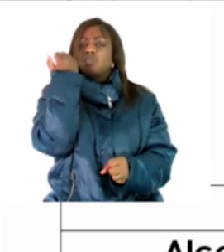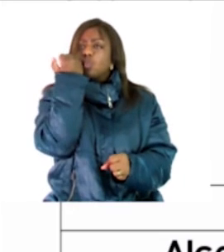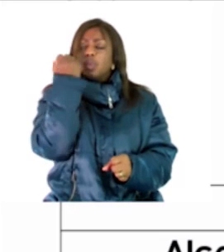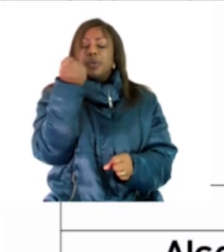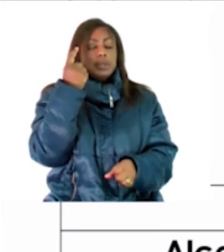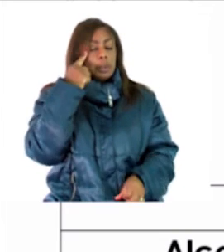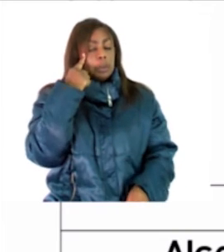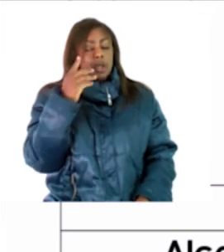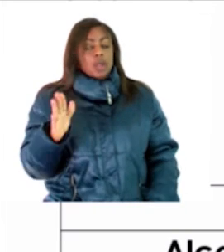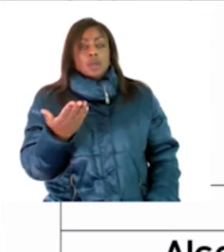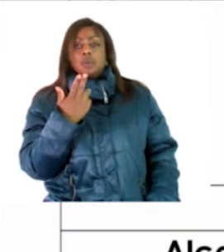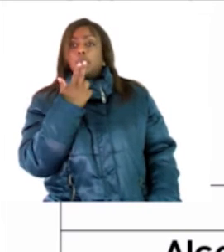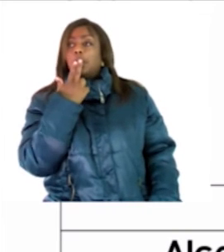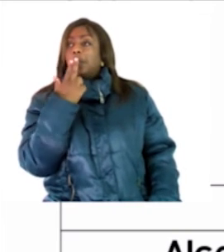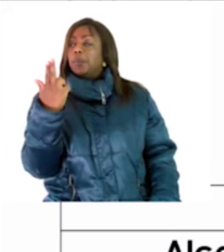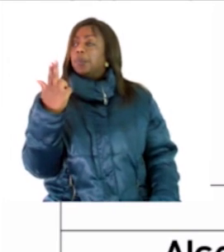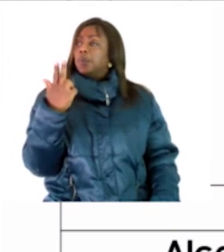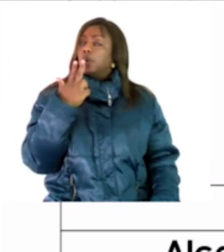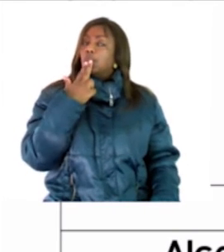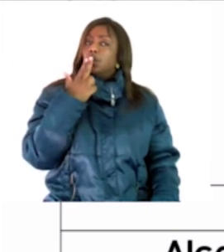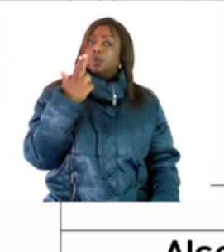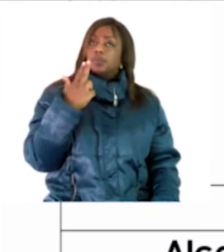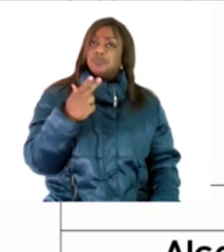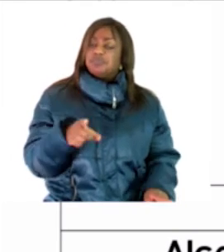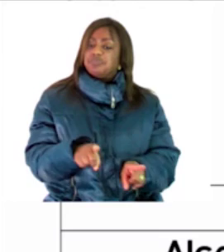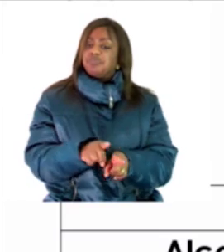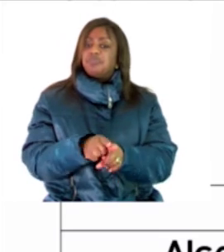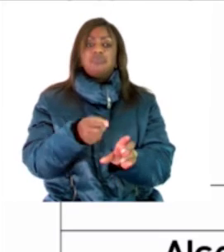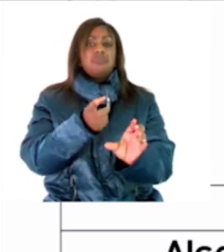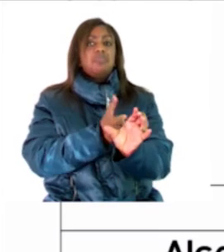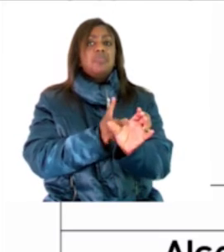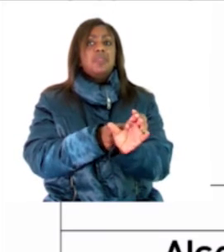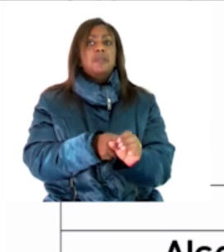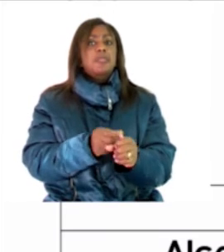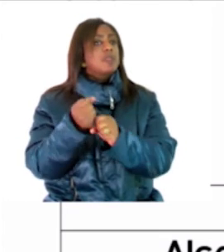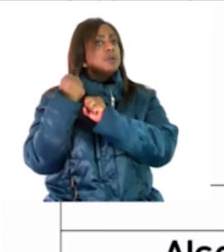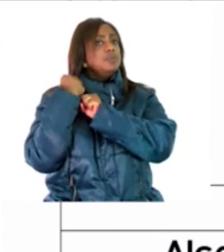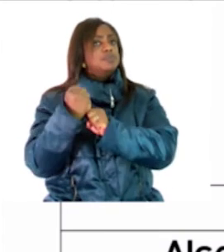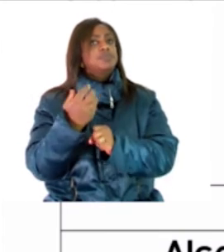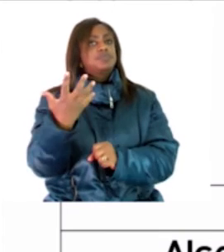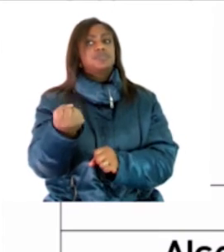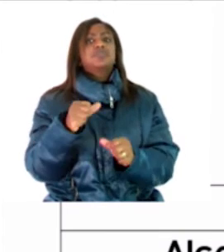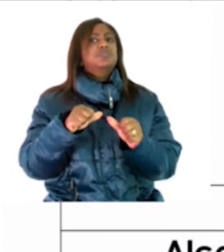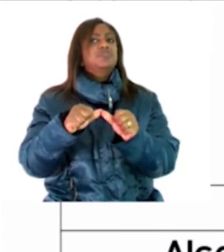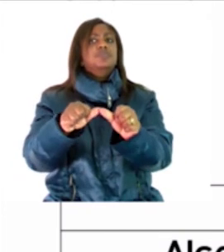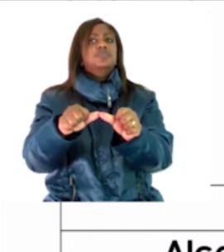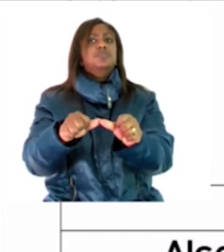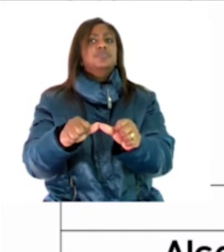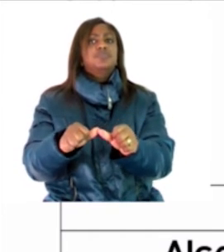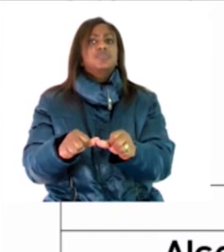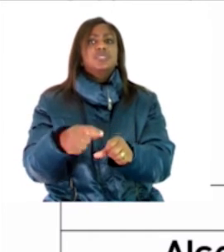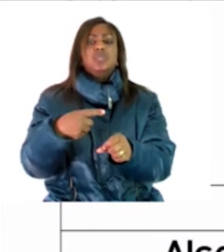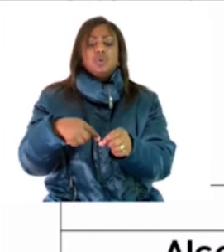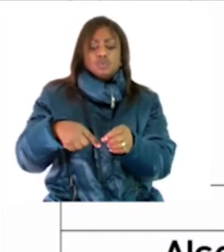well. The same as alcohol, if you are smoking, you might get addicted. Sometimes while you're supposed to be at work, you